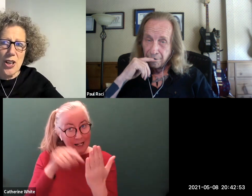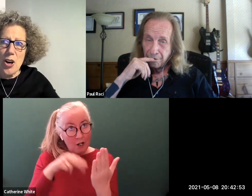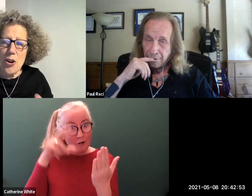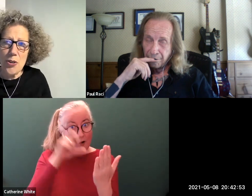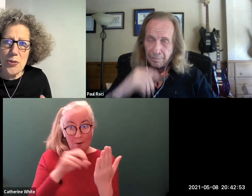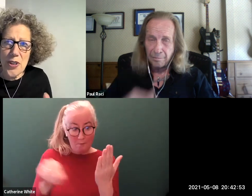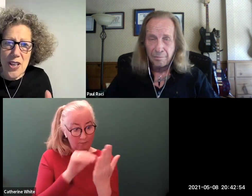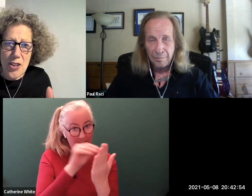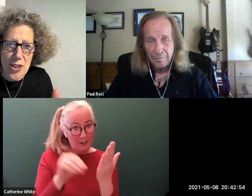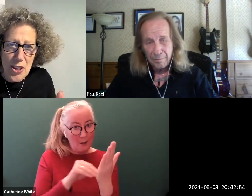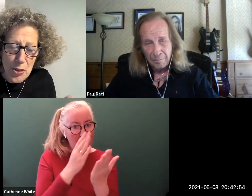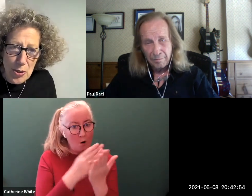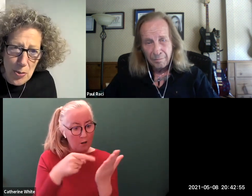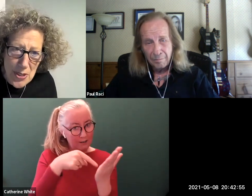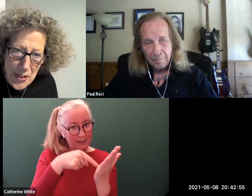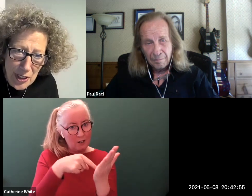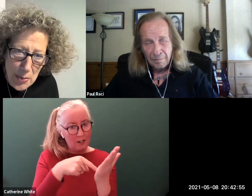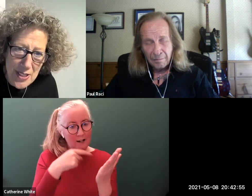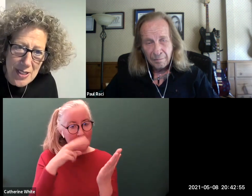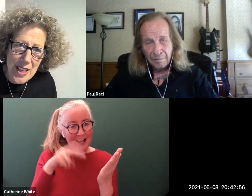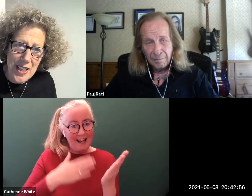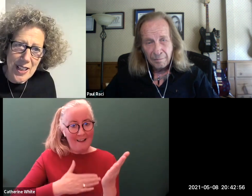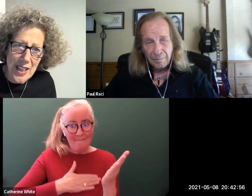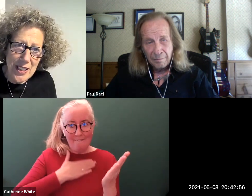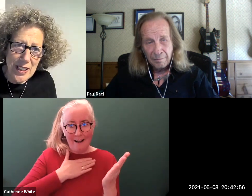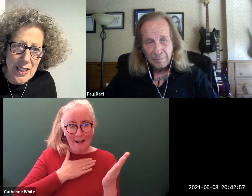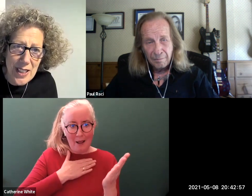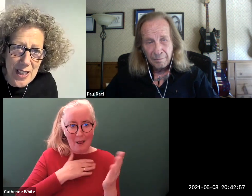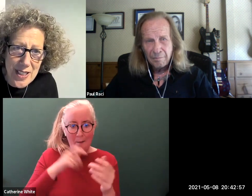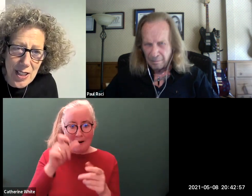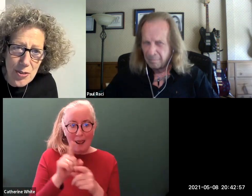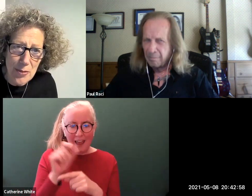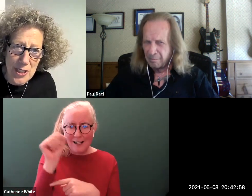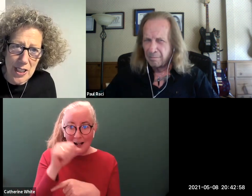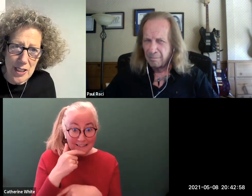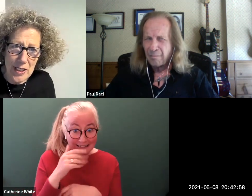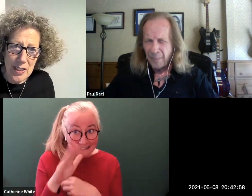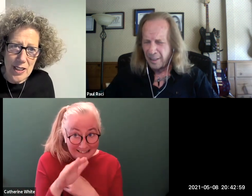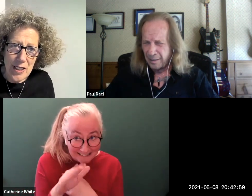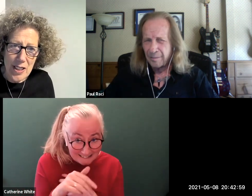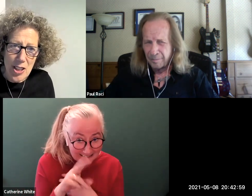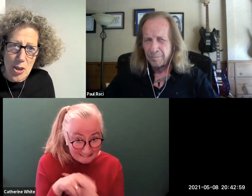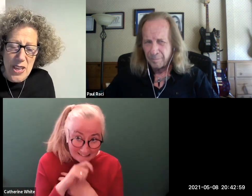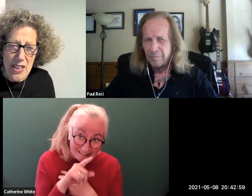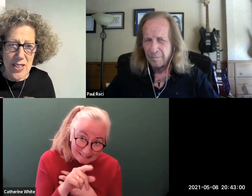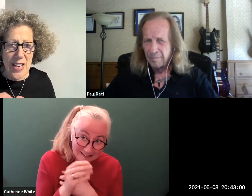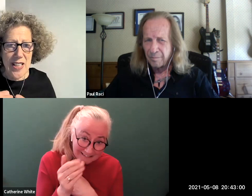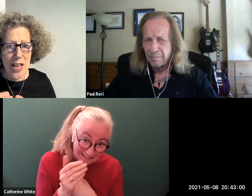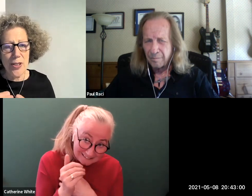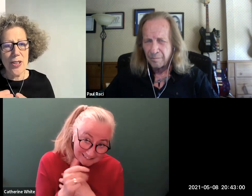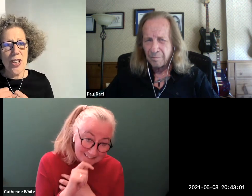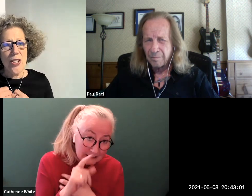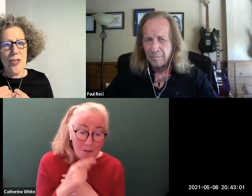book, of you could almost feel the person leaning in. Can I tell you something? Because